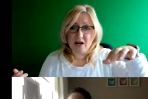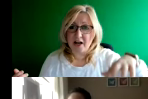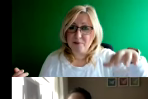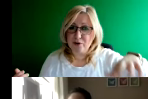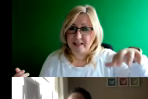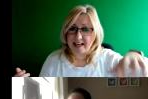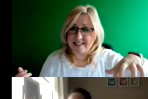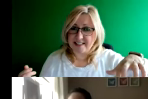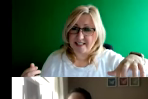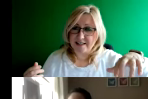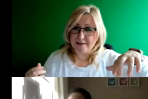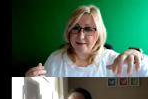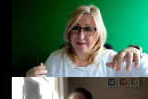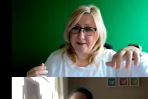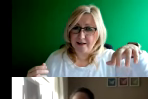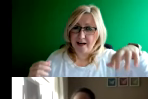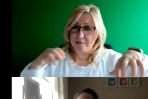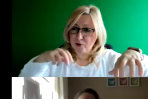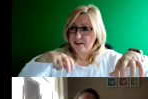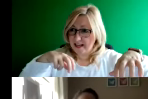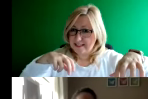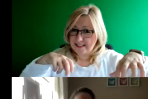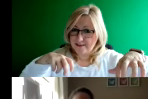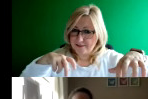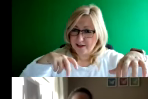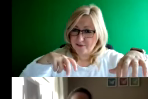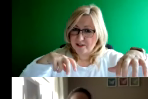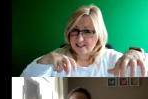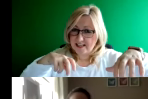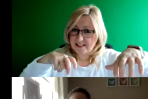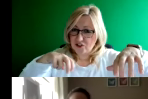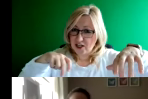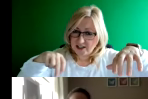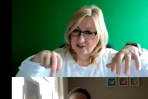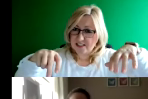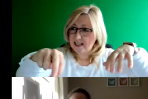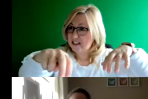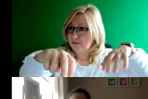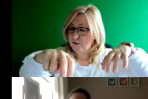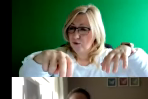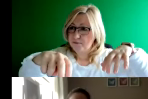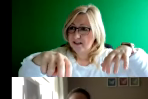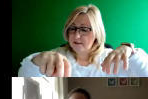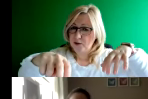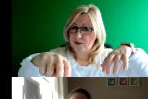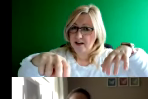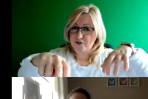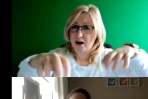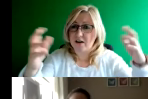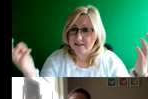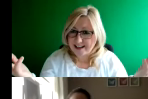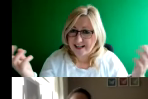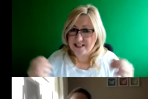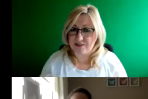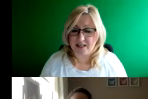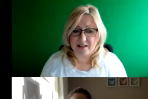a non-moving entity and a moving entity. They're states, and change of state of one person moves around a